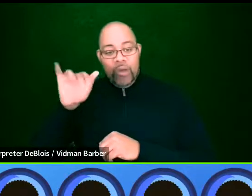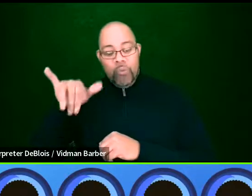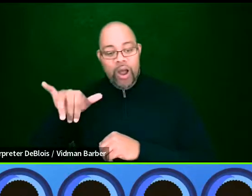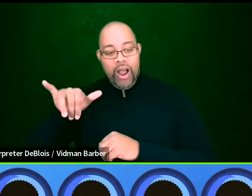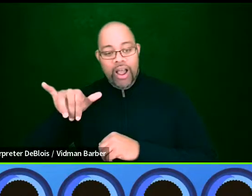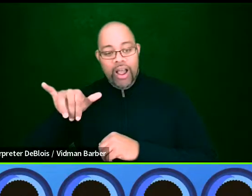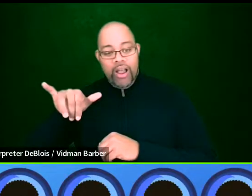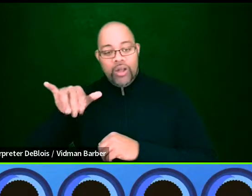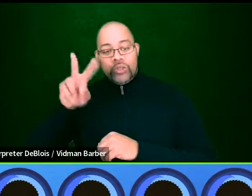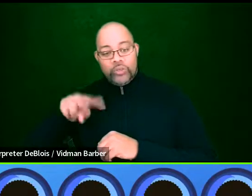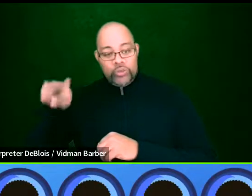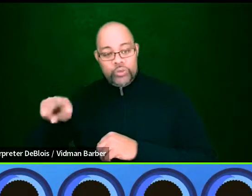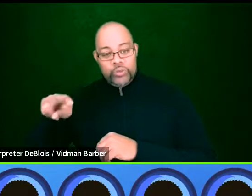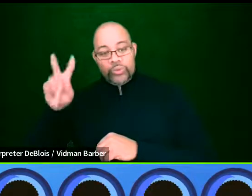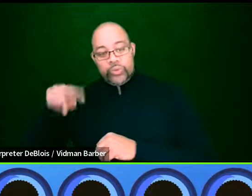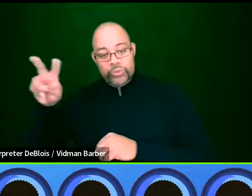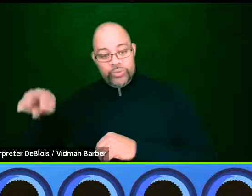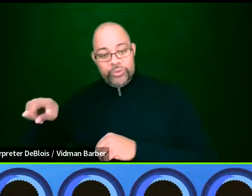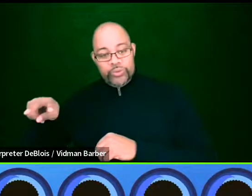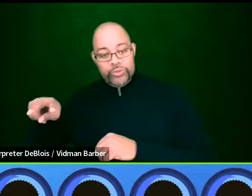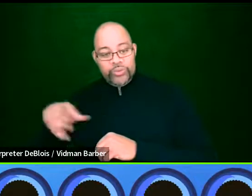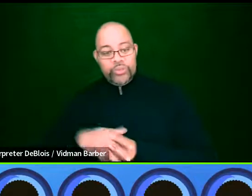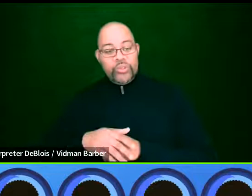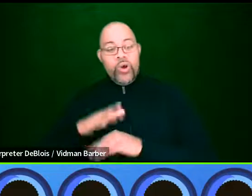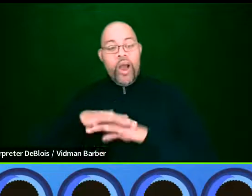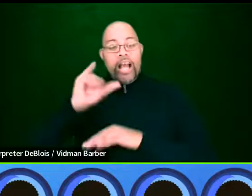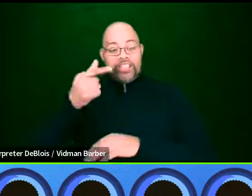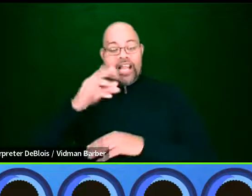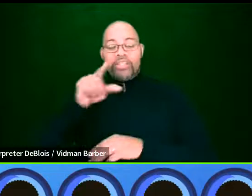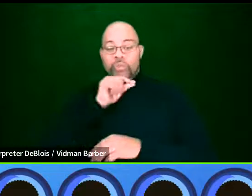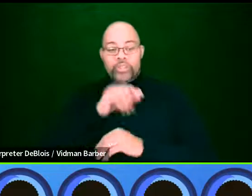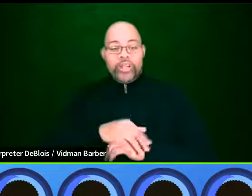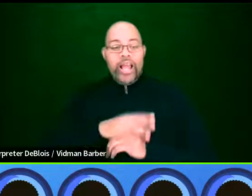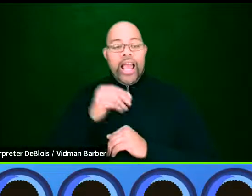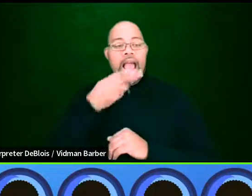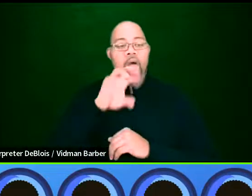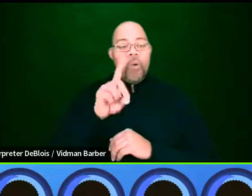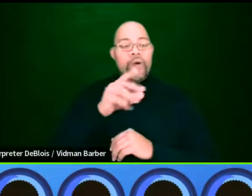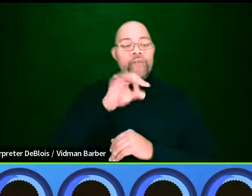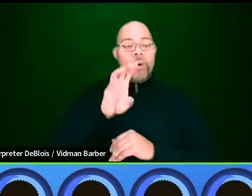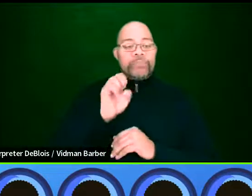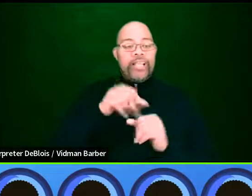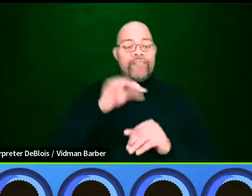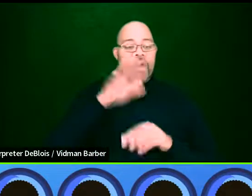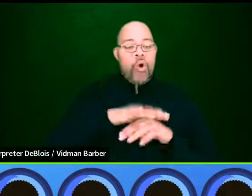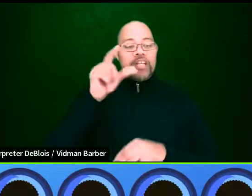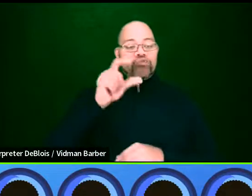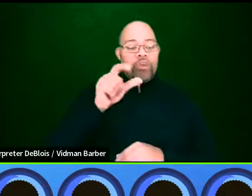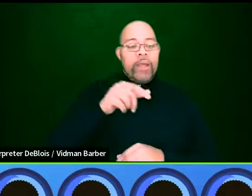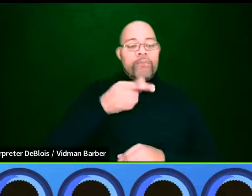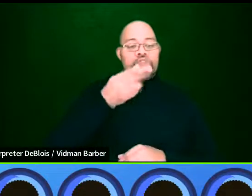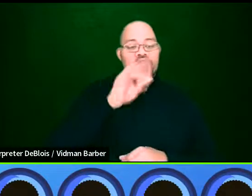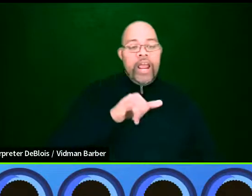KAQUATICKAY 2222 on IG and Twitter. And Howard Forbes can be found on Instagram at